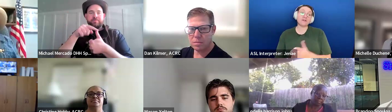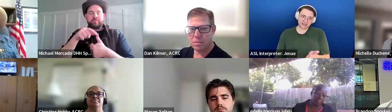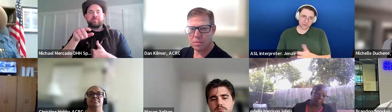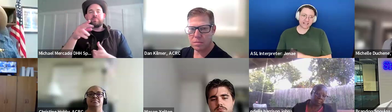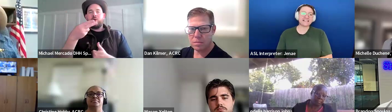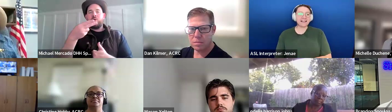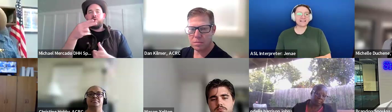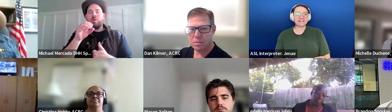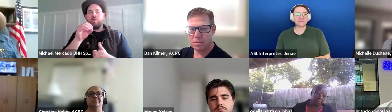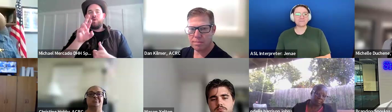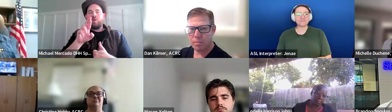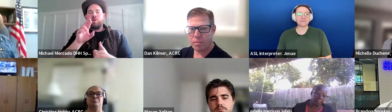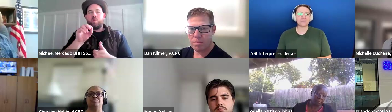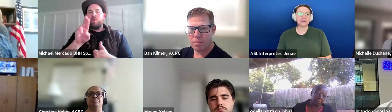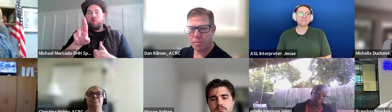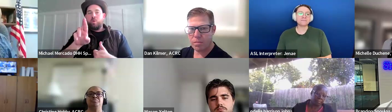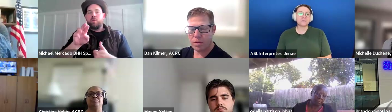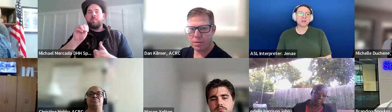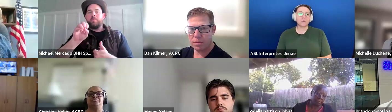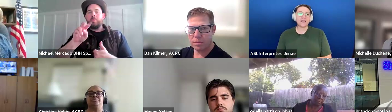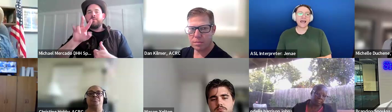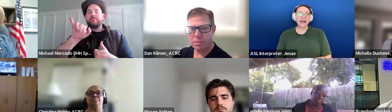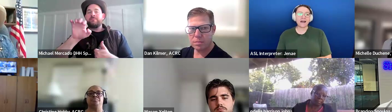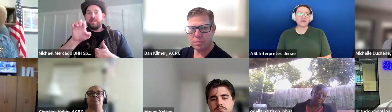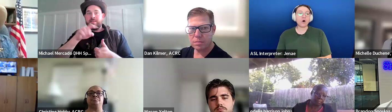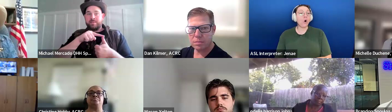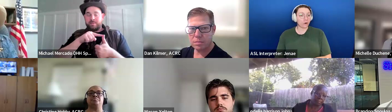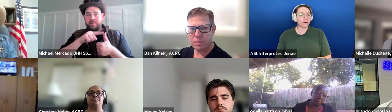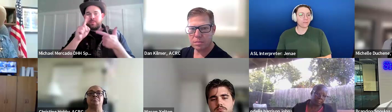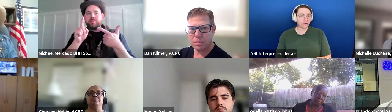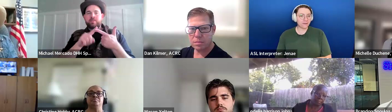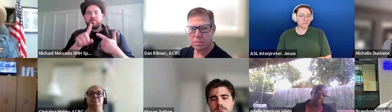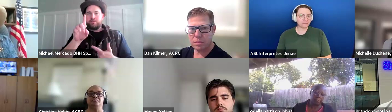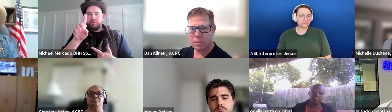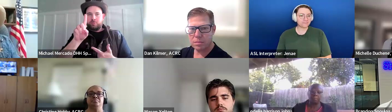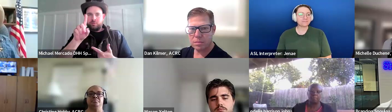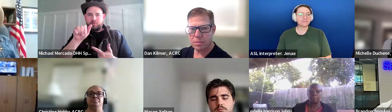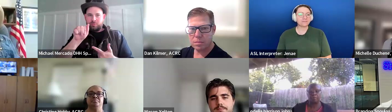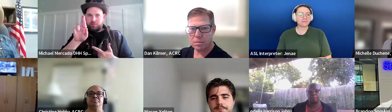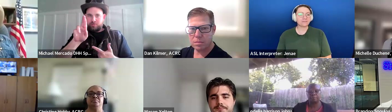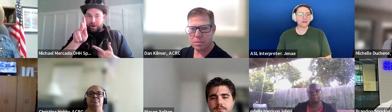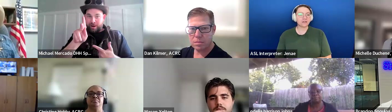So now for this week's signs, we have horror movie,